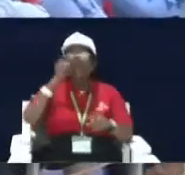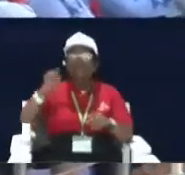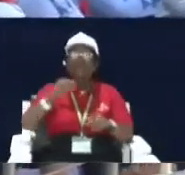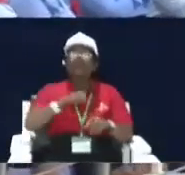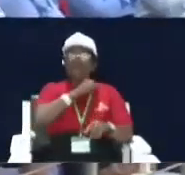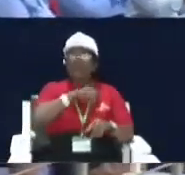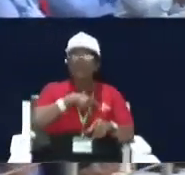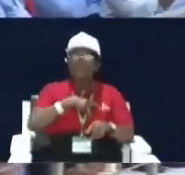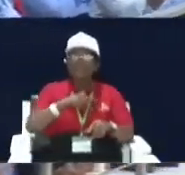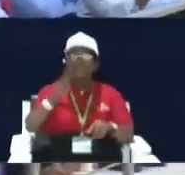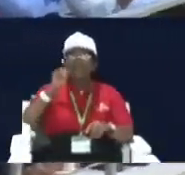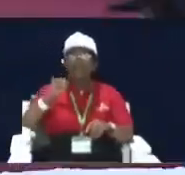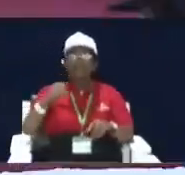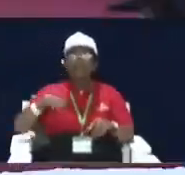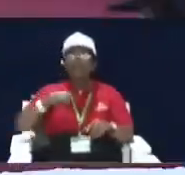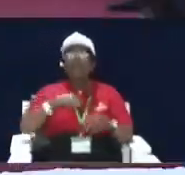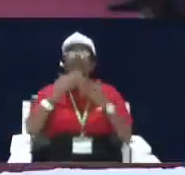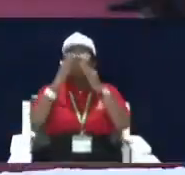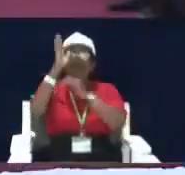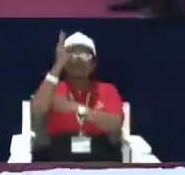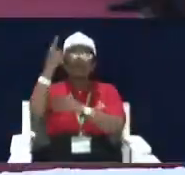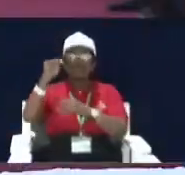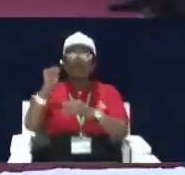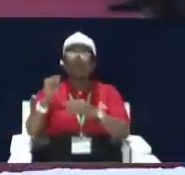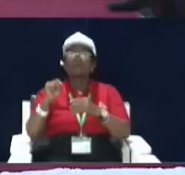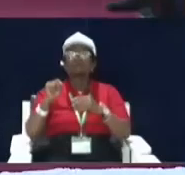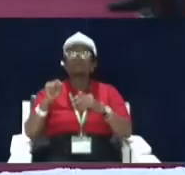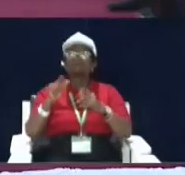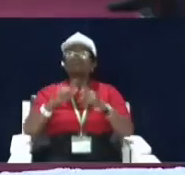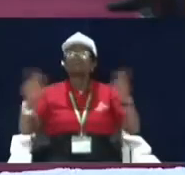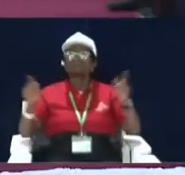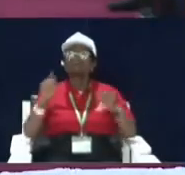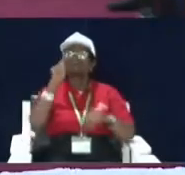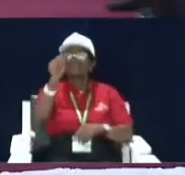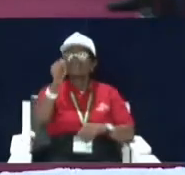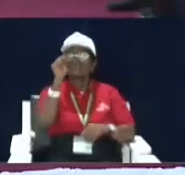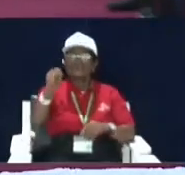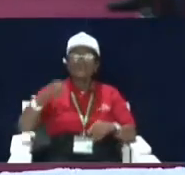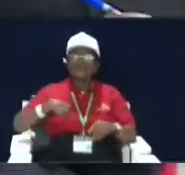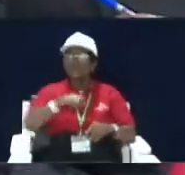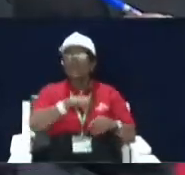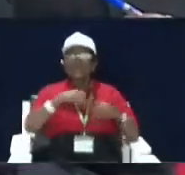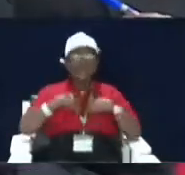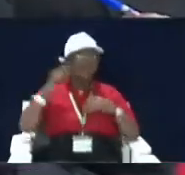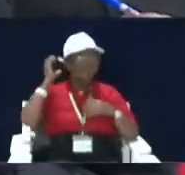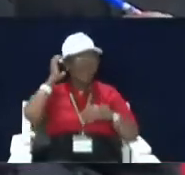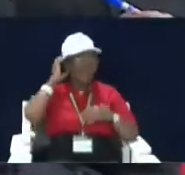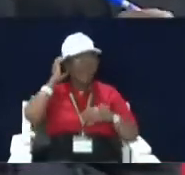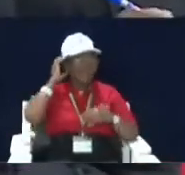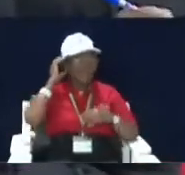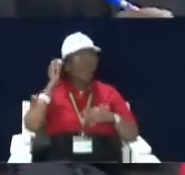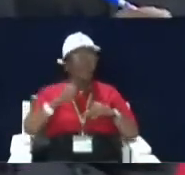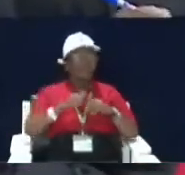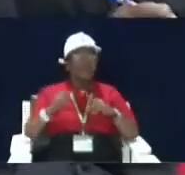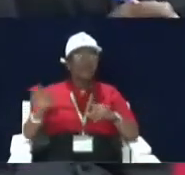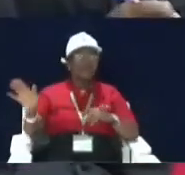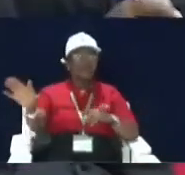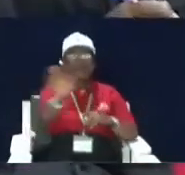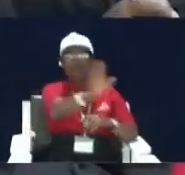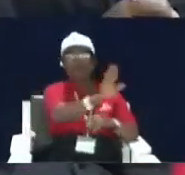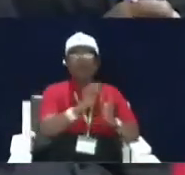the marvelous testimonies we have heard. But your own is going to be bigger than